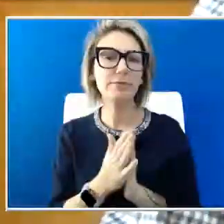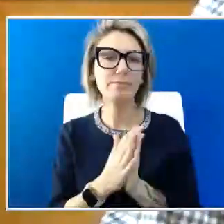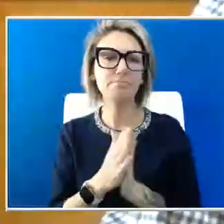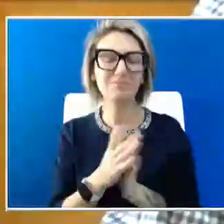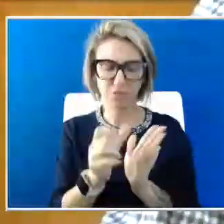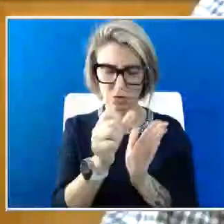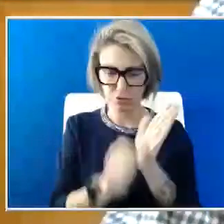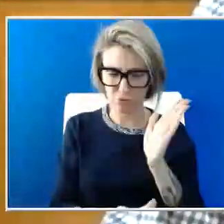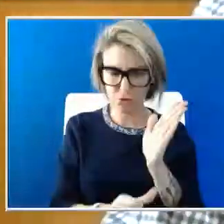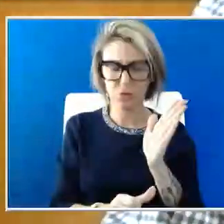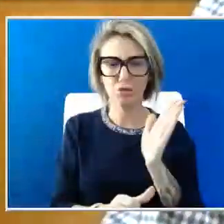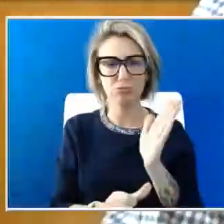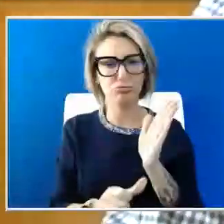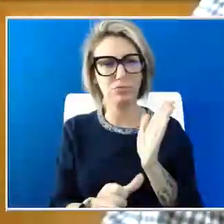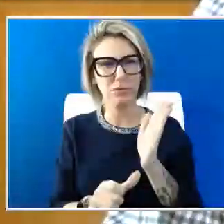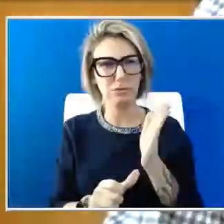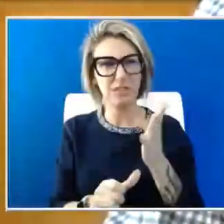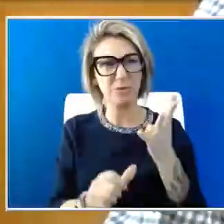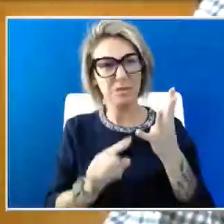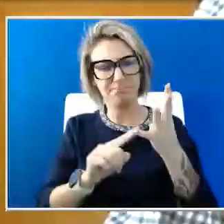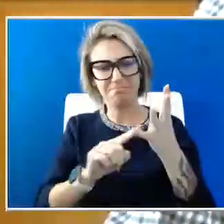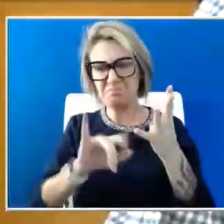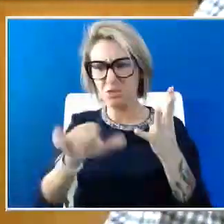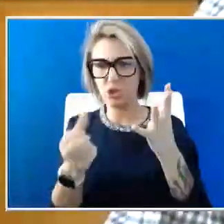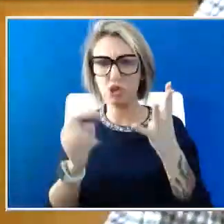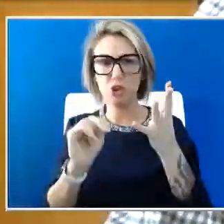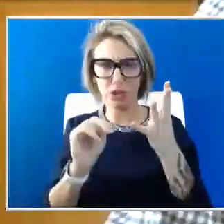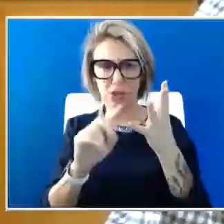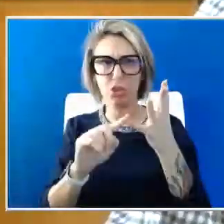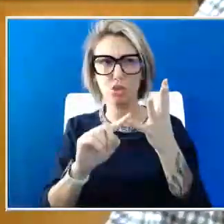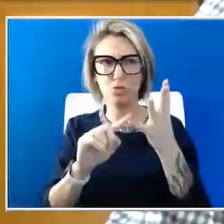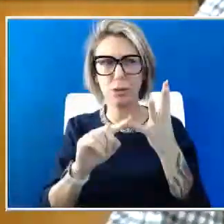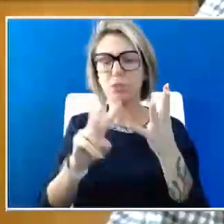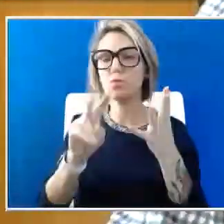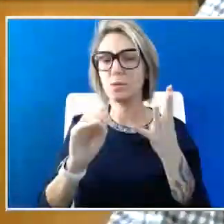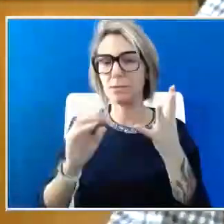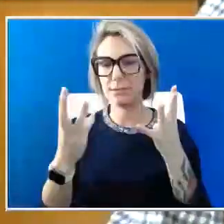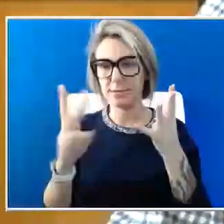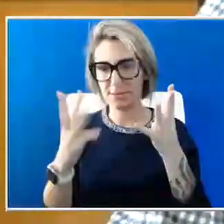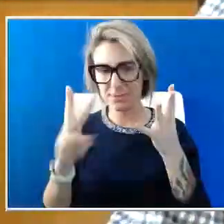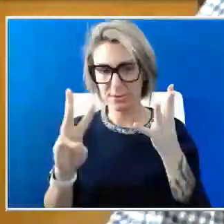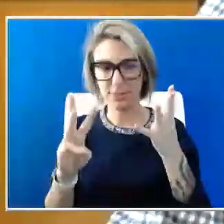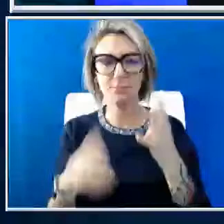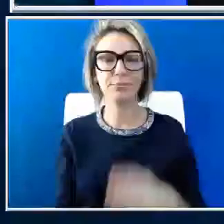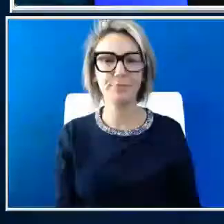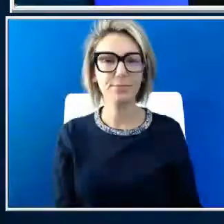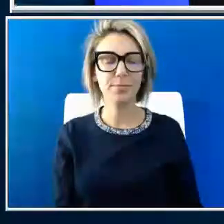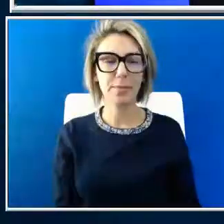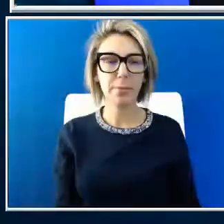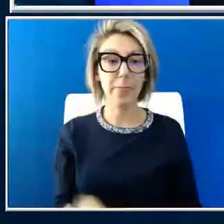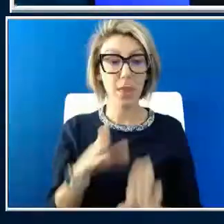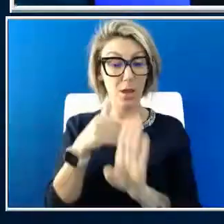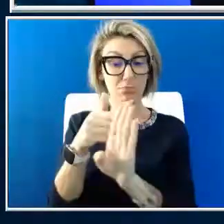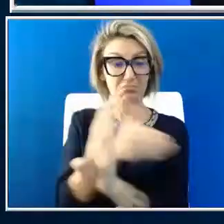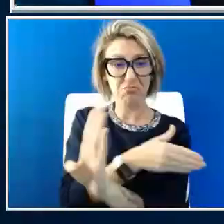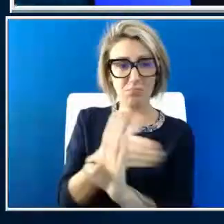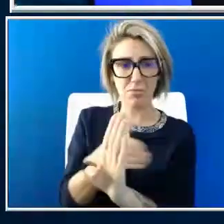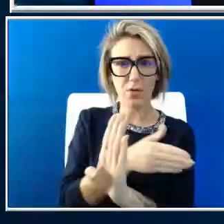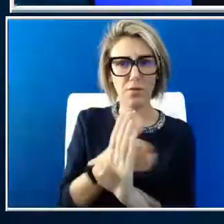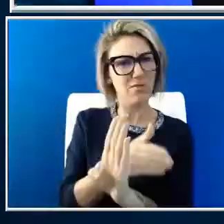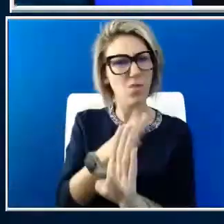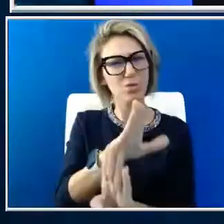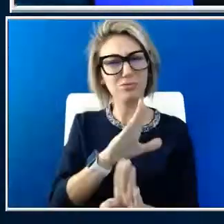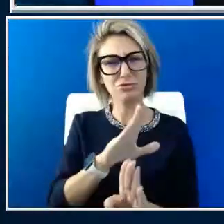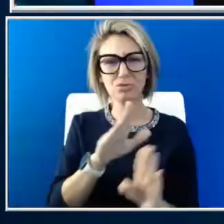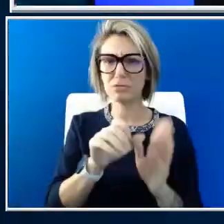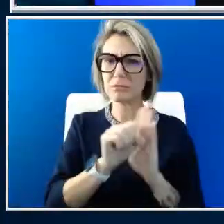surgery we could. It was the end of January of 2016. Before all that, what kind of symptoms were you having that